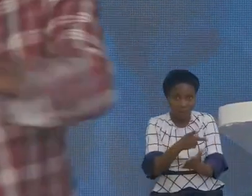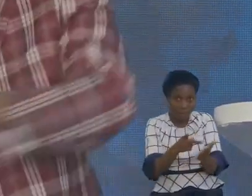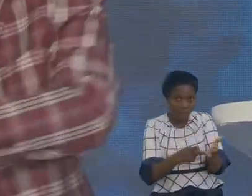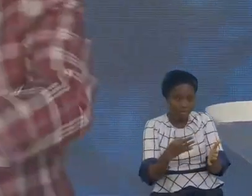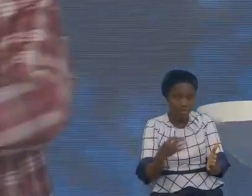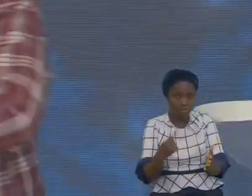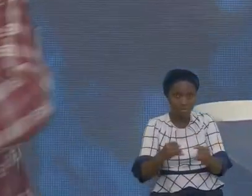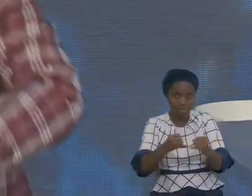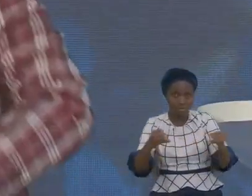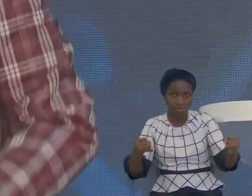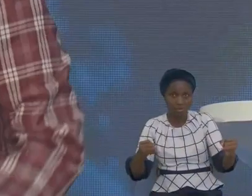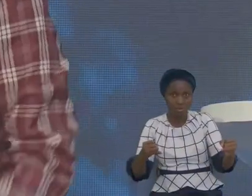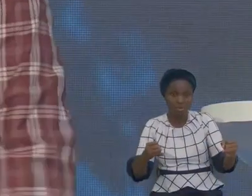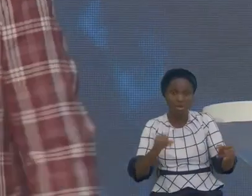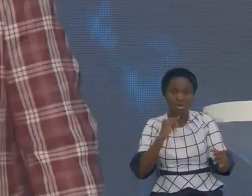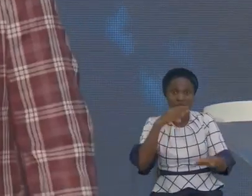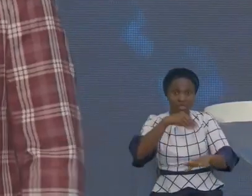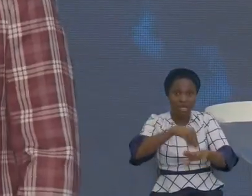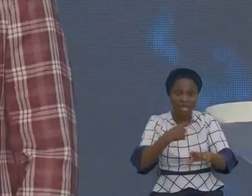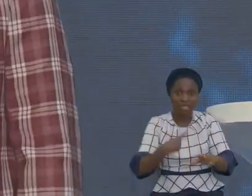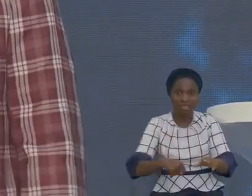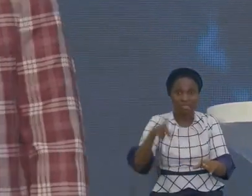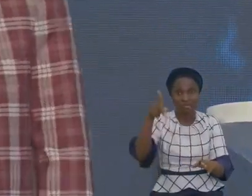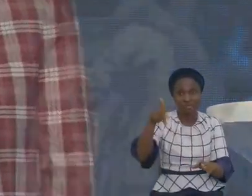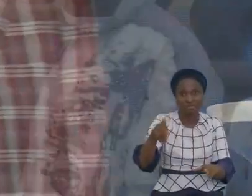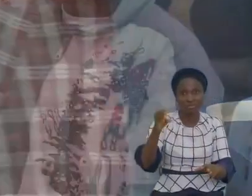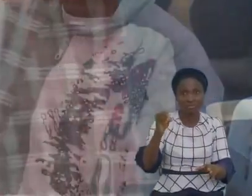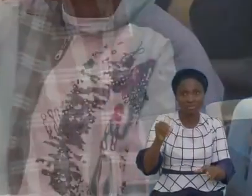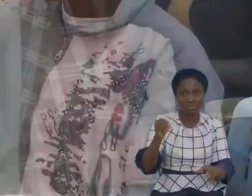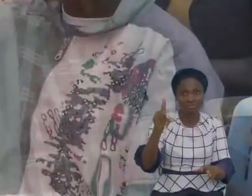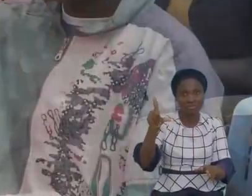The goat can move here and there,